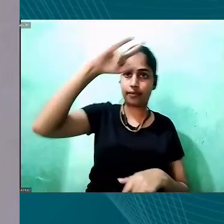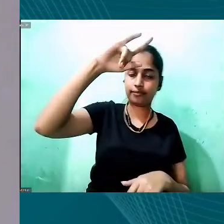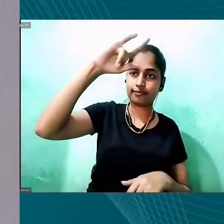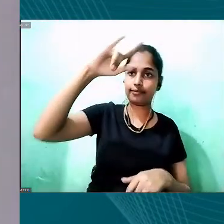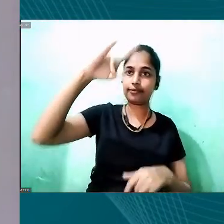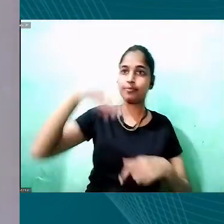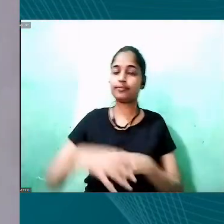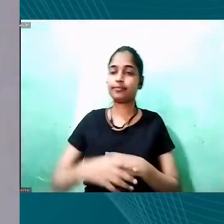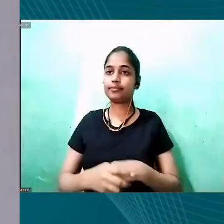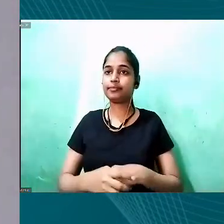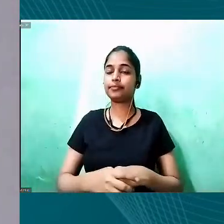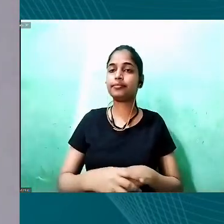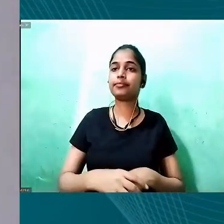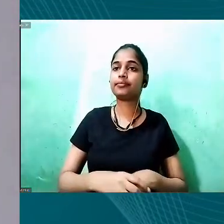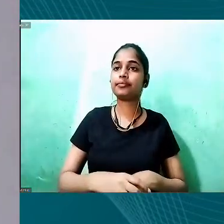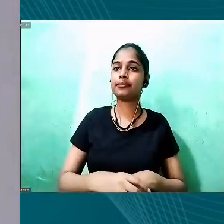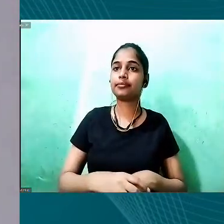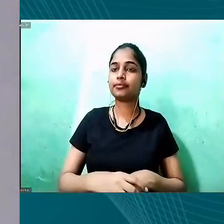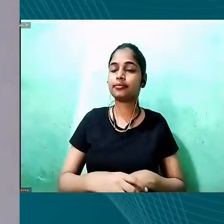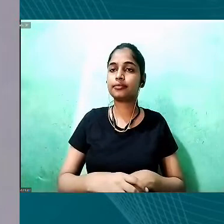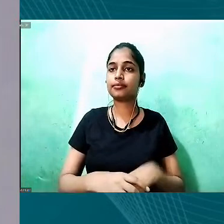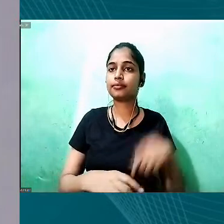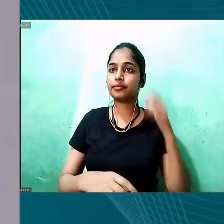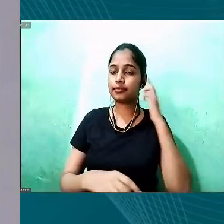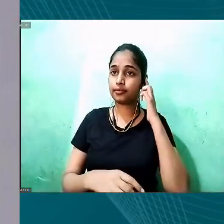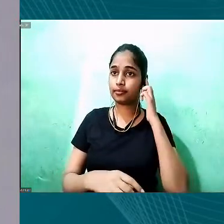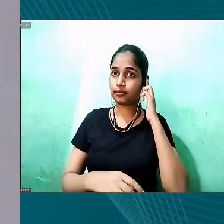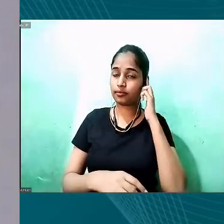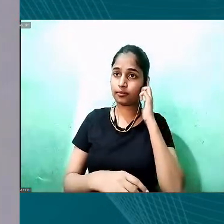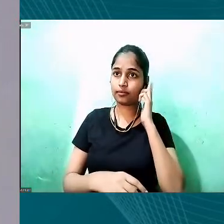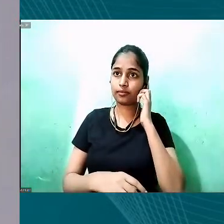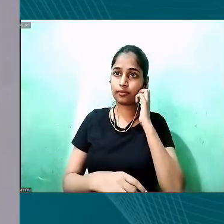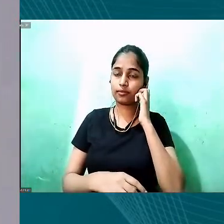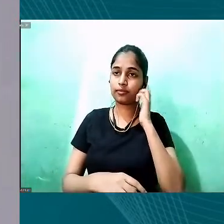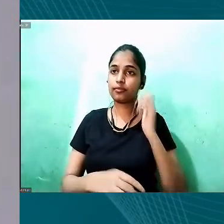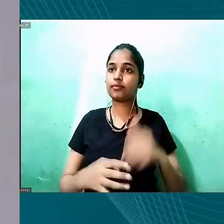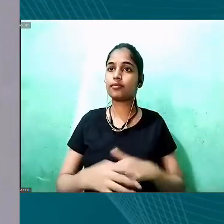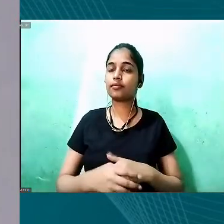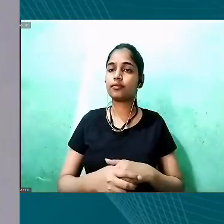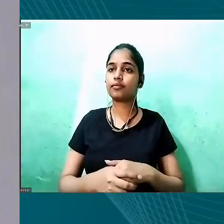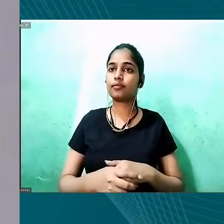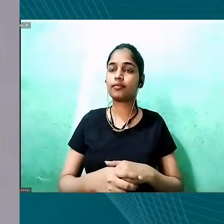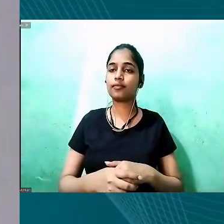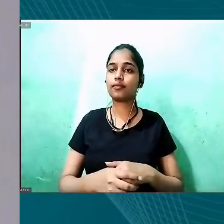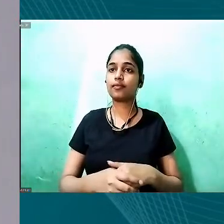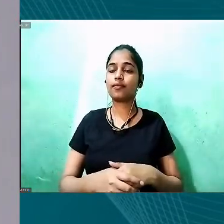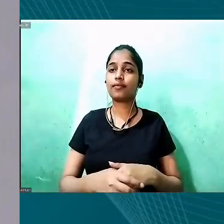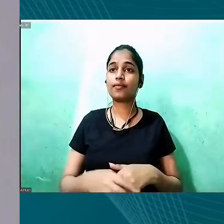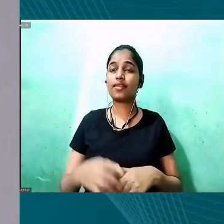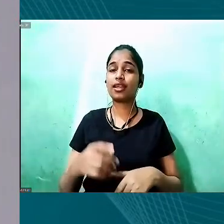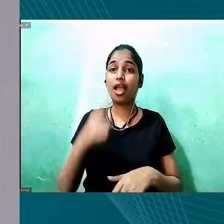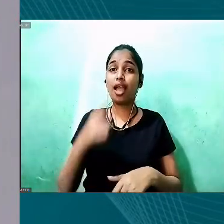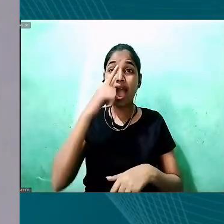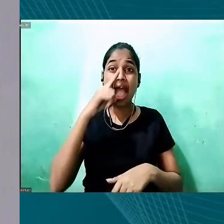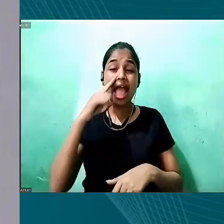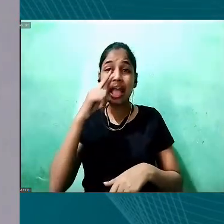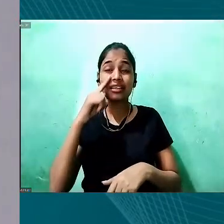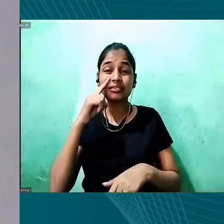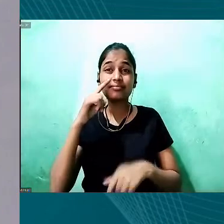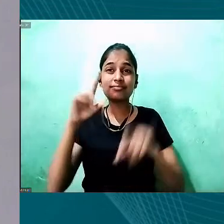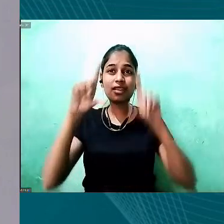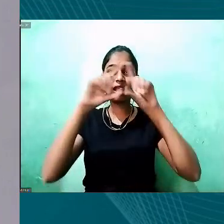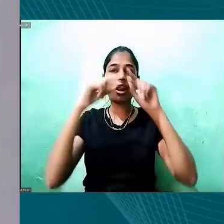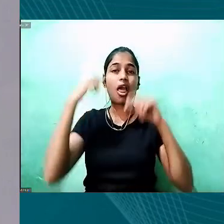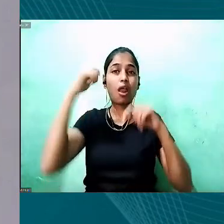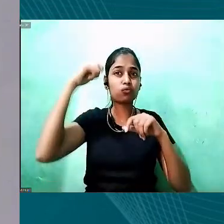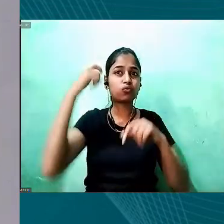clip, that is London. This yellow clip is Scotland, from initially where the writer was,